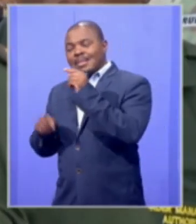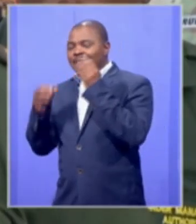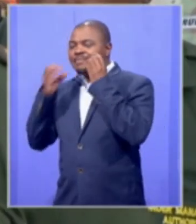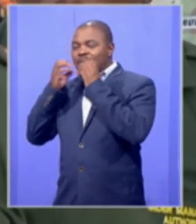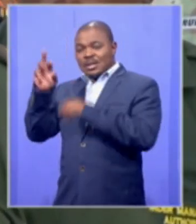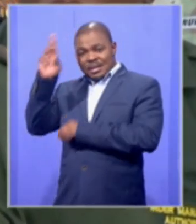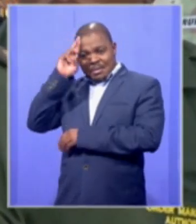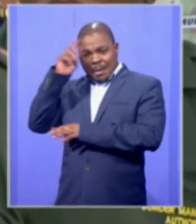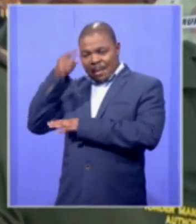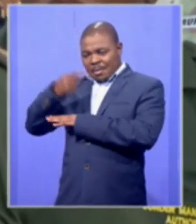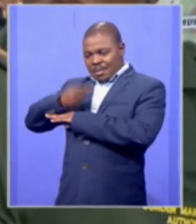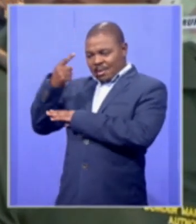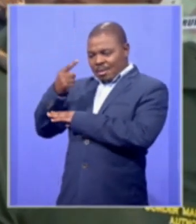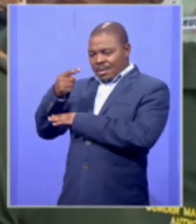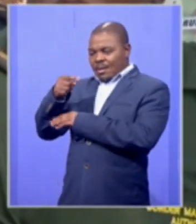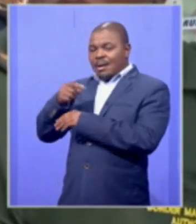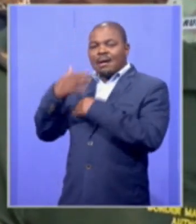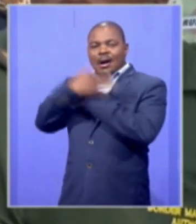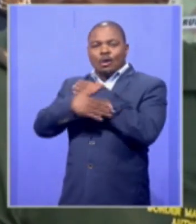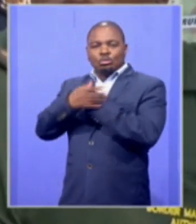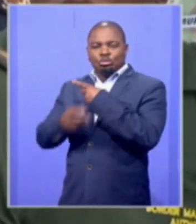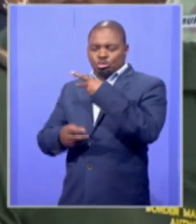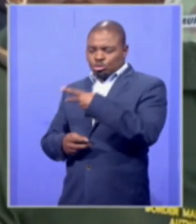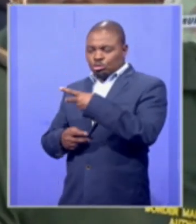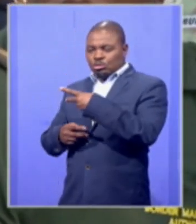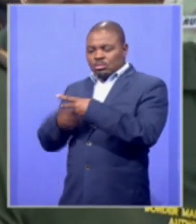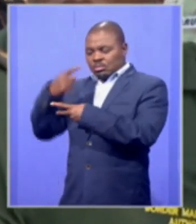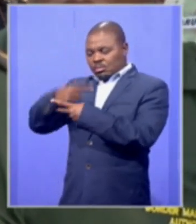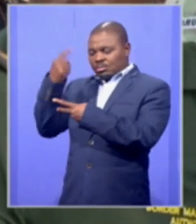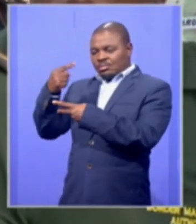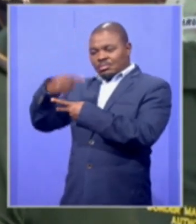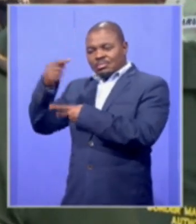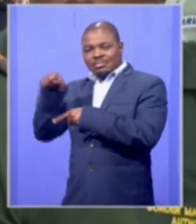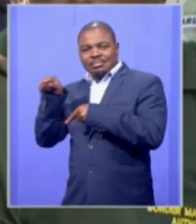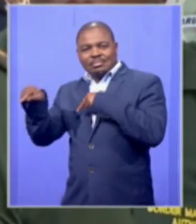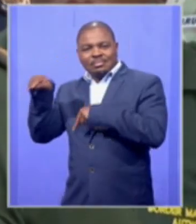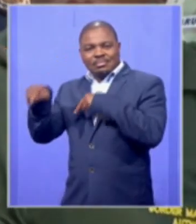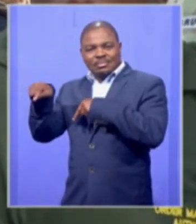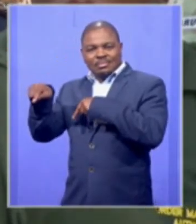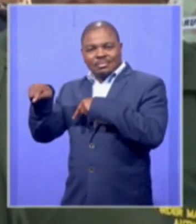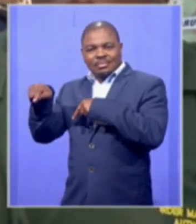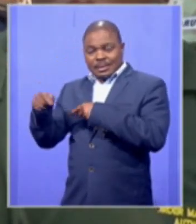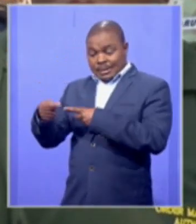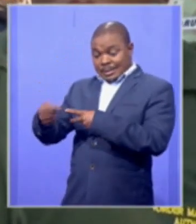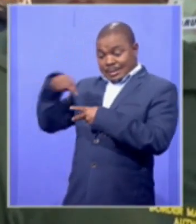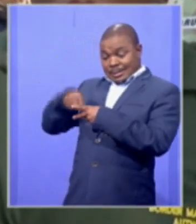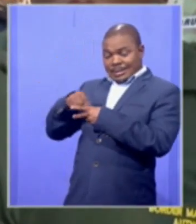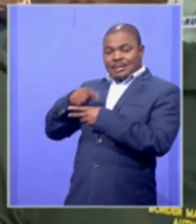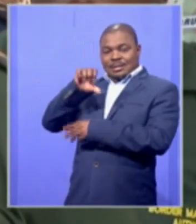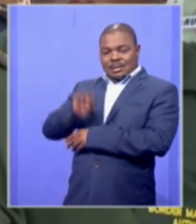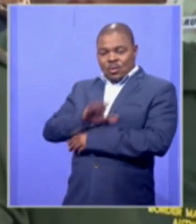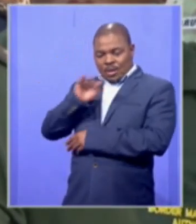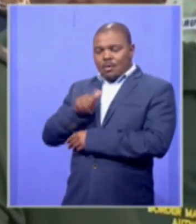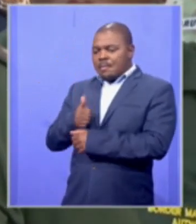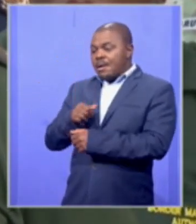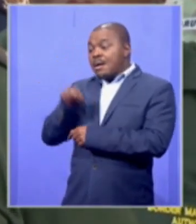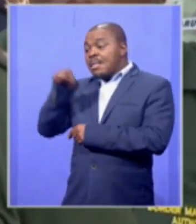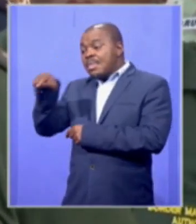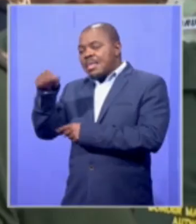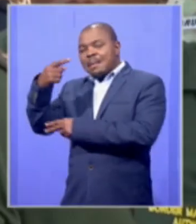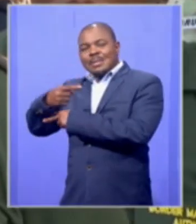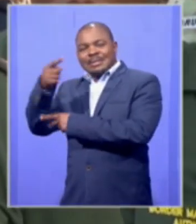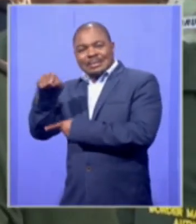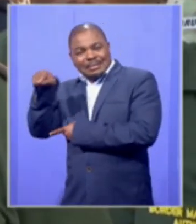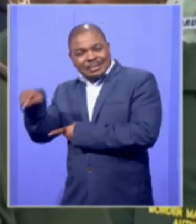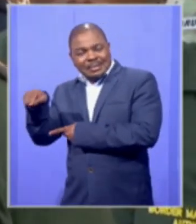border is not a one country thing. It includes two countries. So on the Mozambican side,